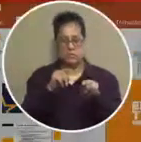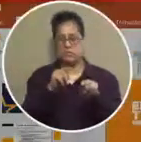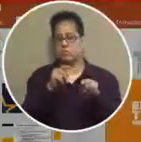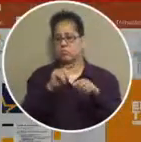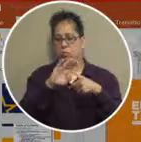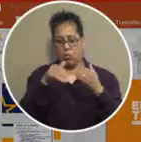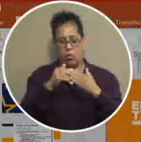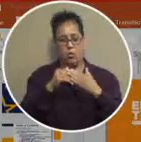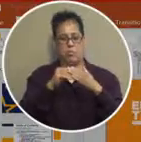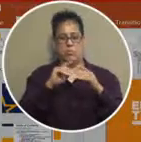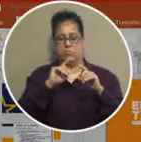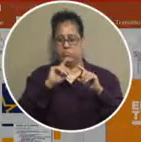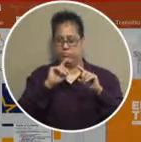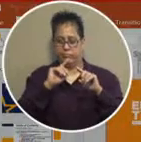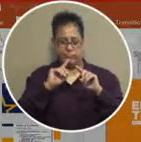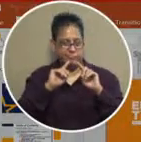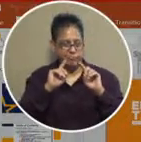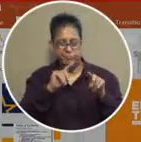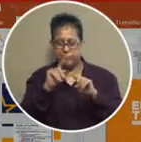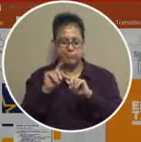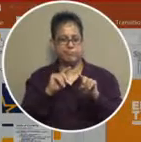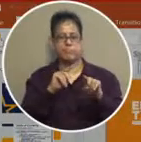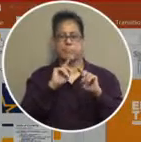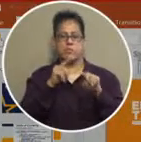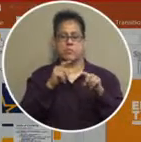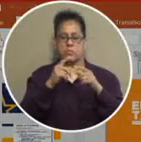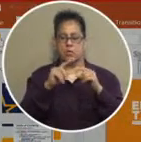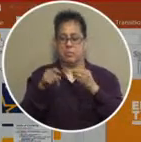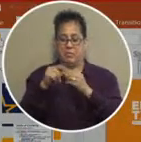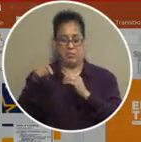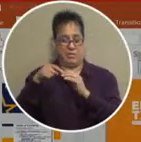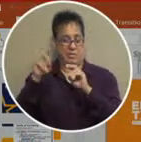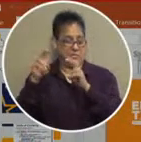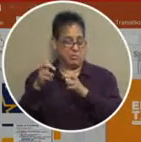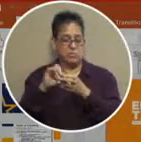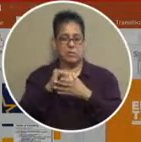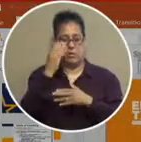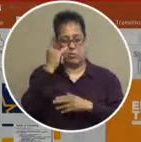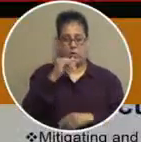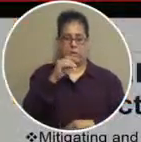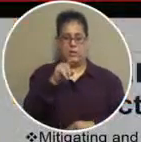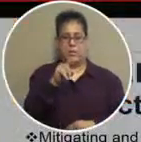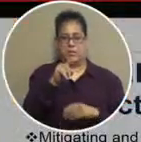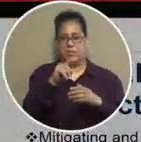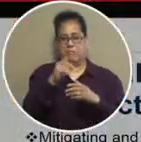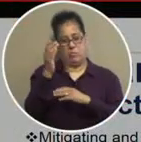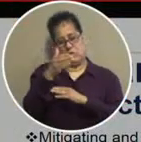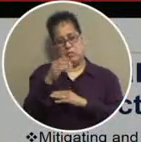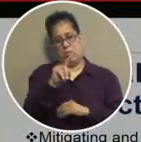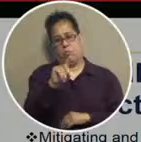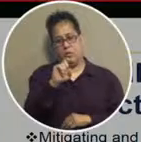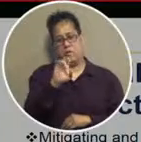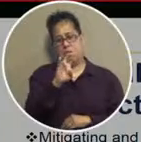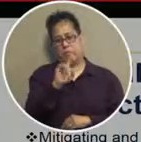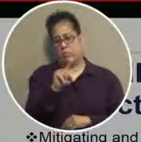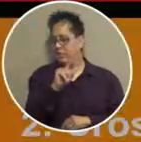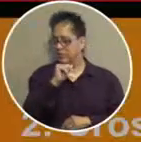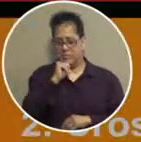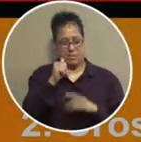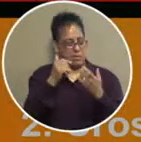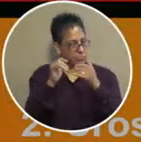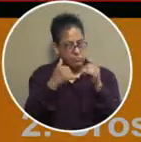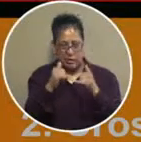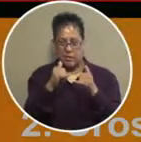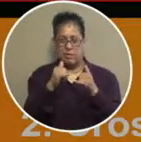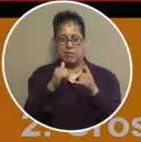every question that we thought might come up about this issue. That's the reason it's 171 pages. We're not playing around, as